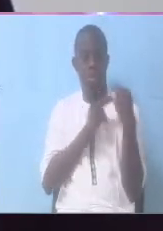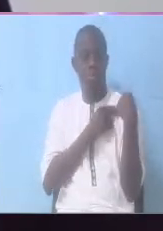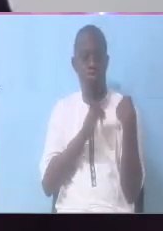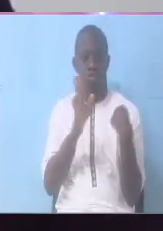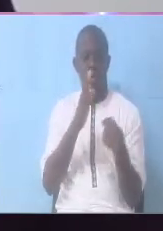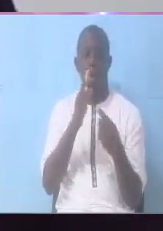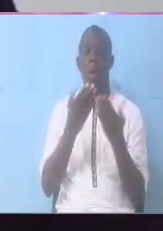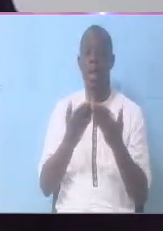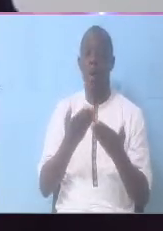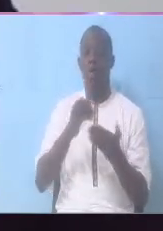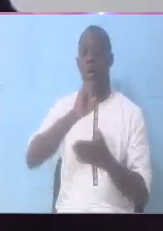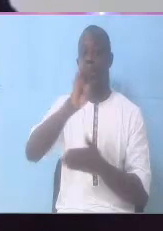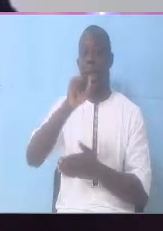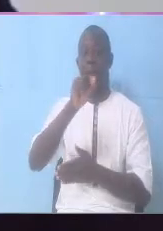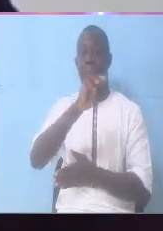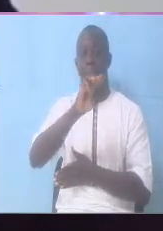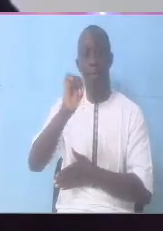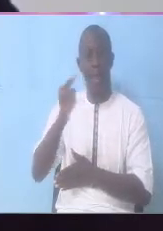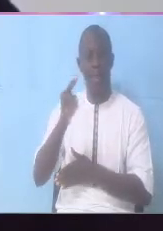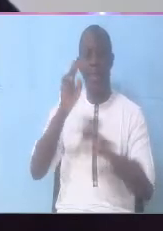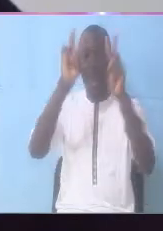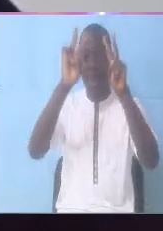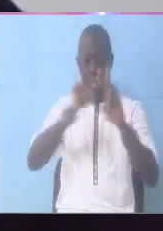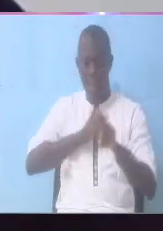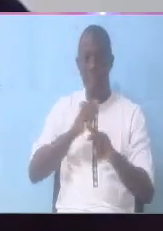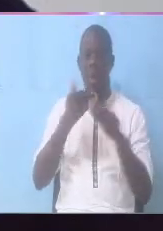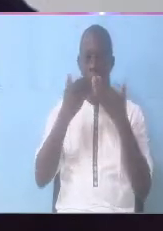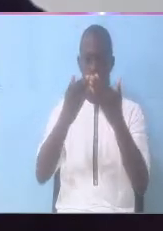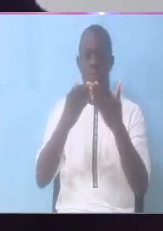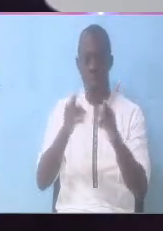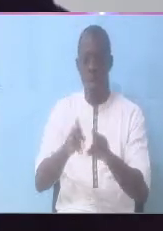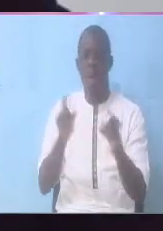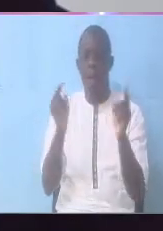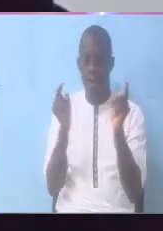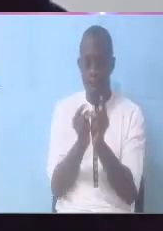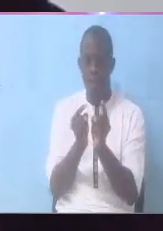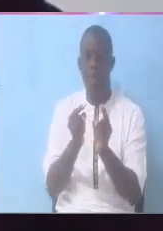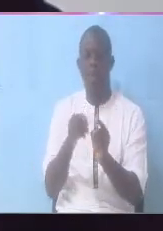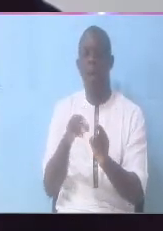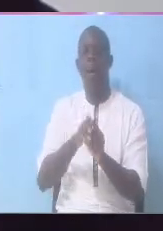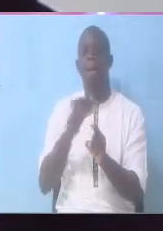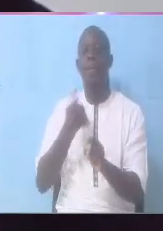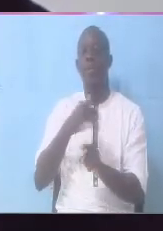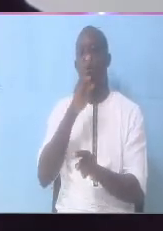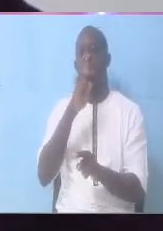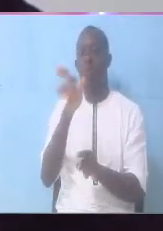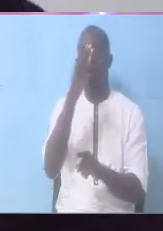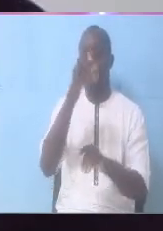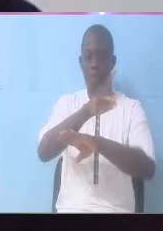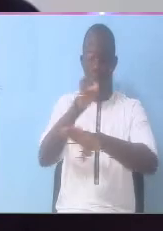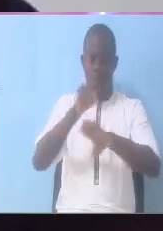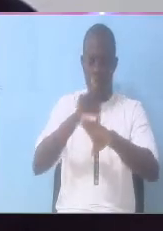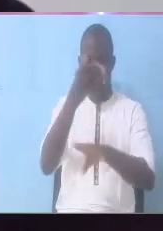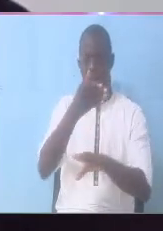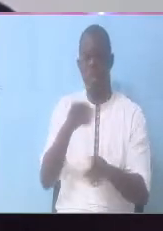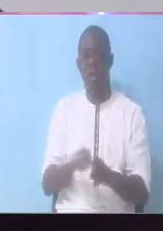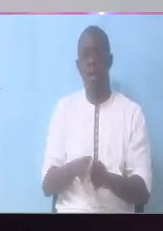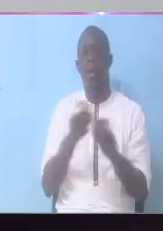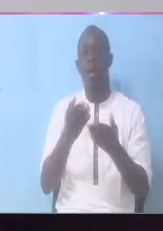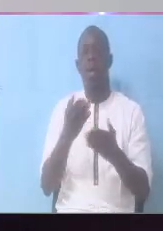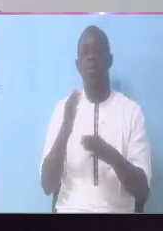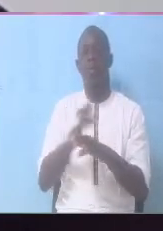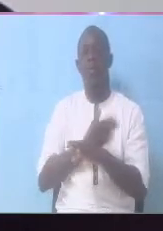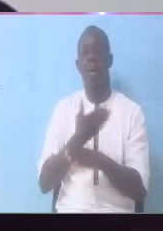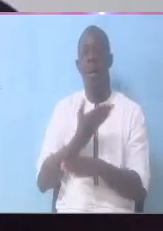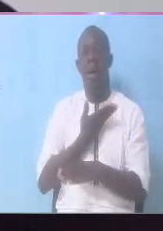ko ngakafu convoyo ma molu meni yalon ko lebitaji. We were at the 4 houses. There's a place, I think you guys have been there,